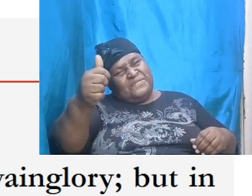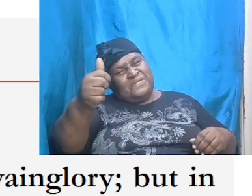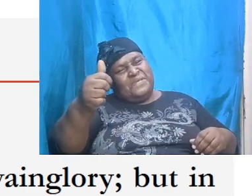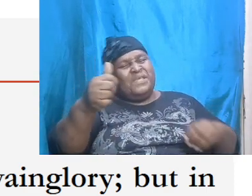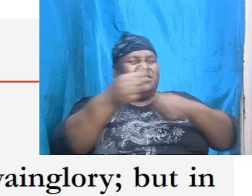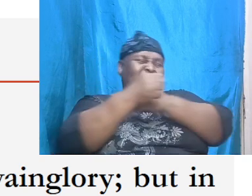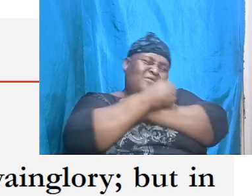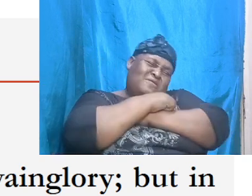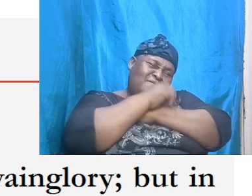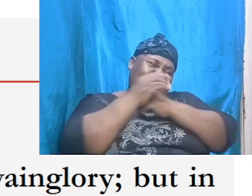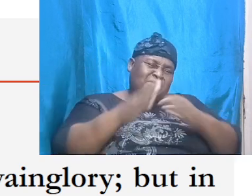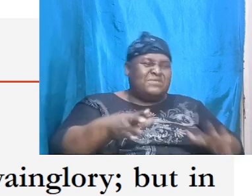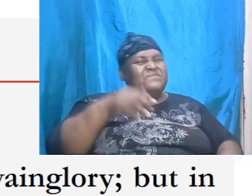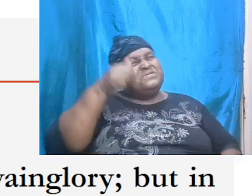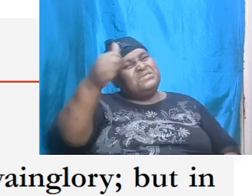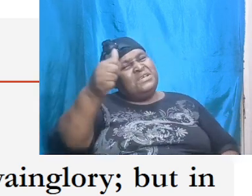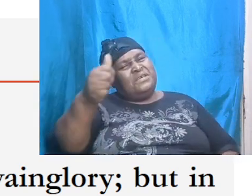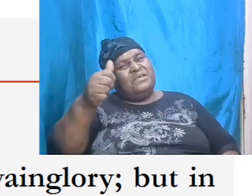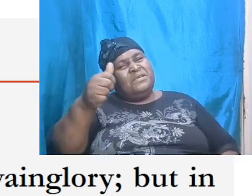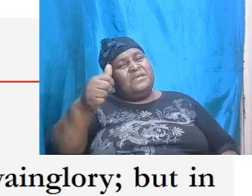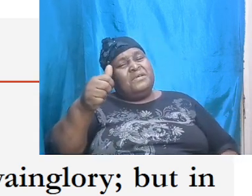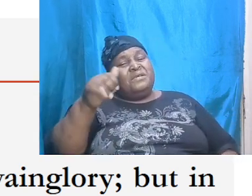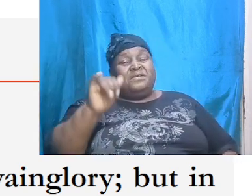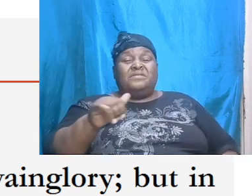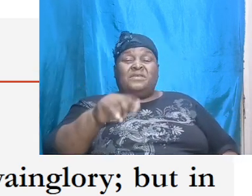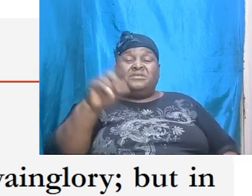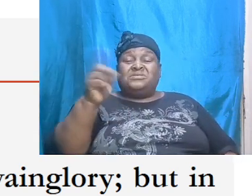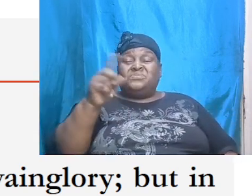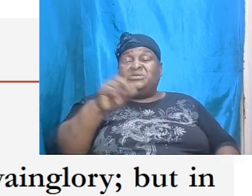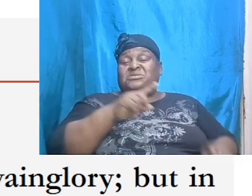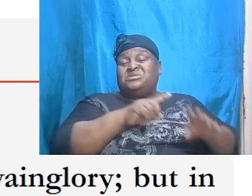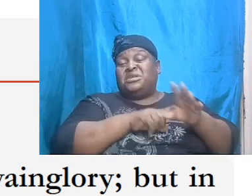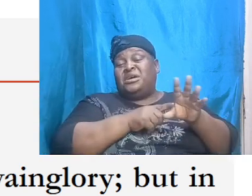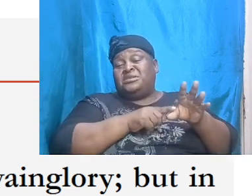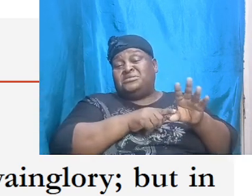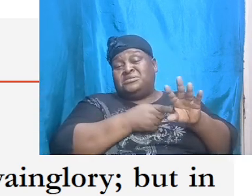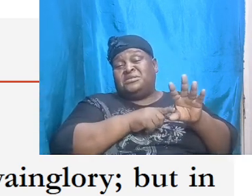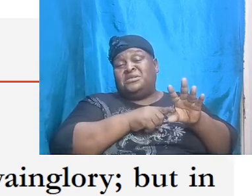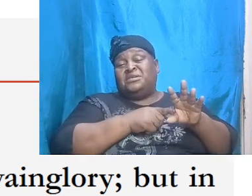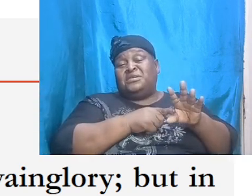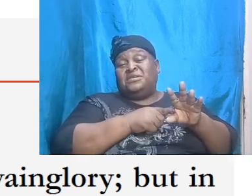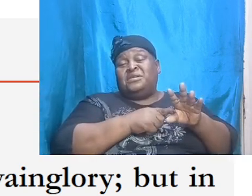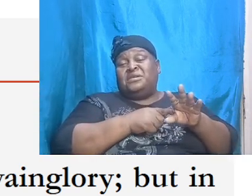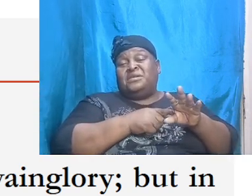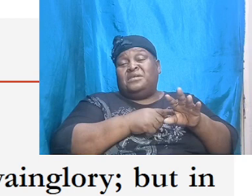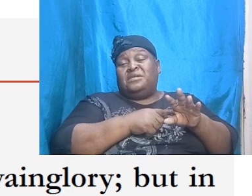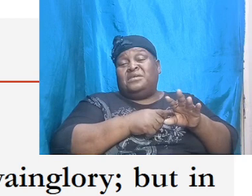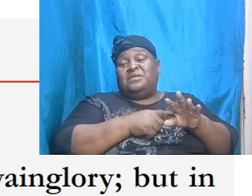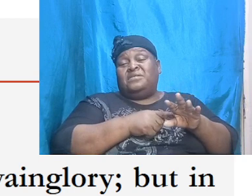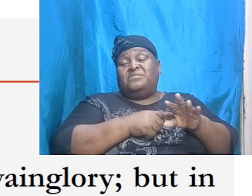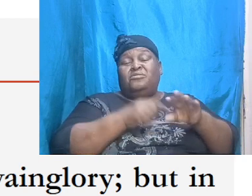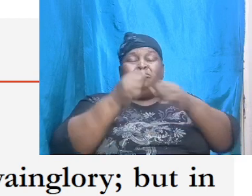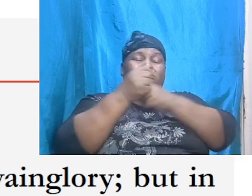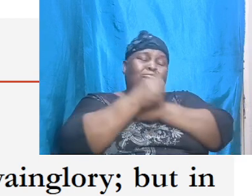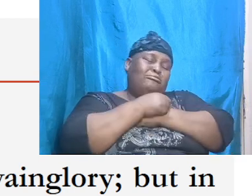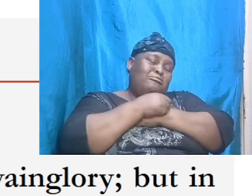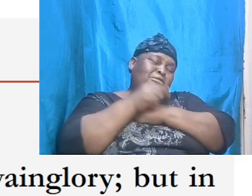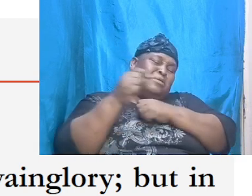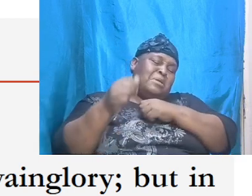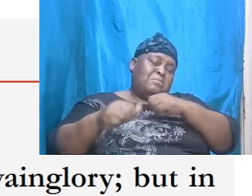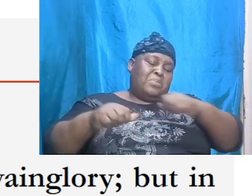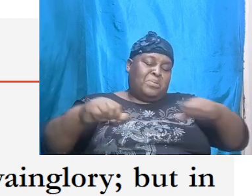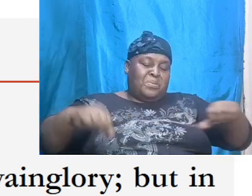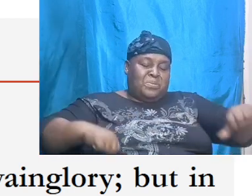of their own selves, that's where it starts. Because every one of the other ones that falls filter from the fact that you love yourself. You become covetous,